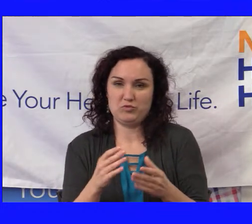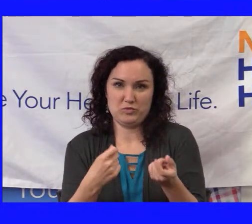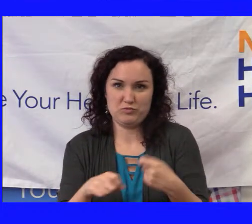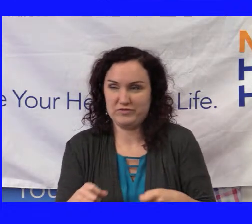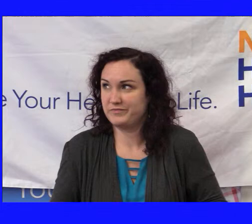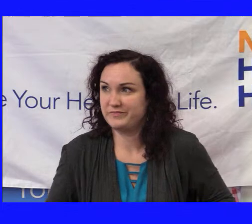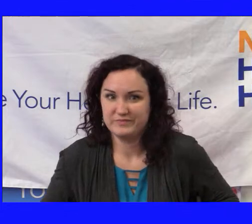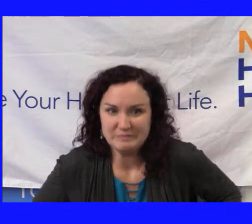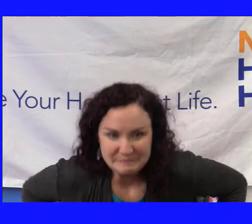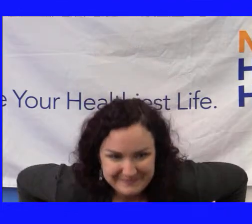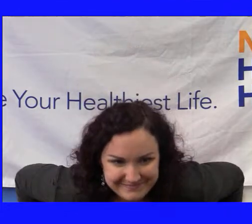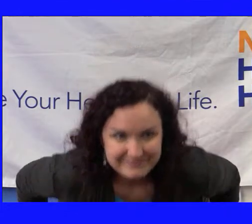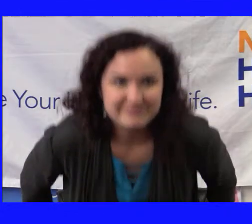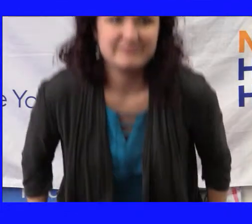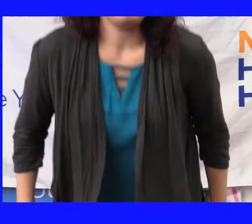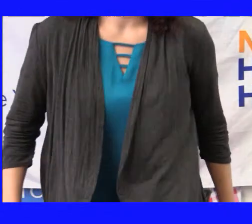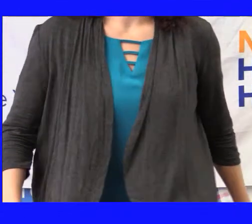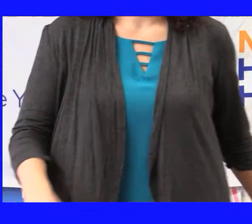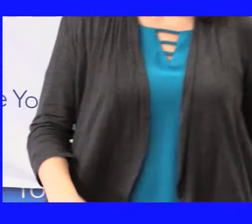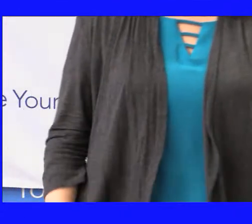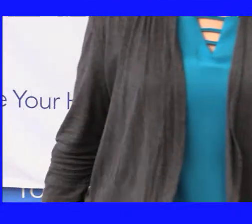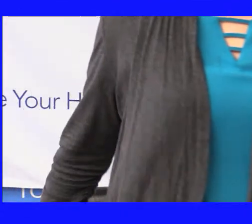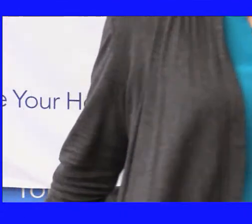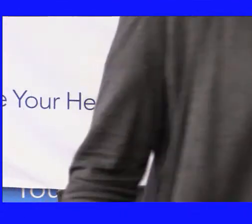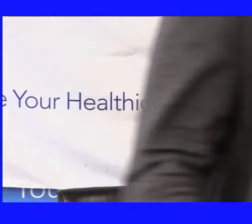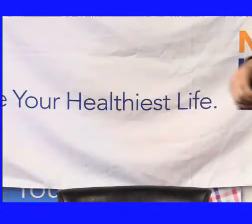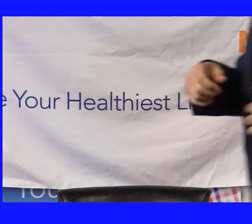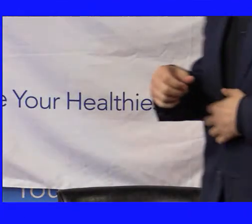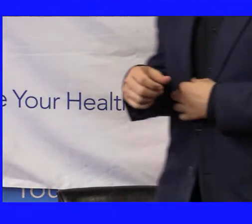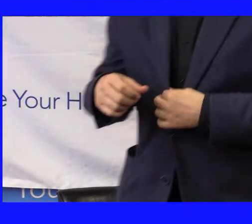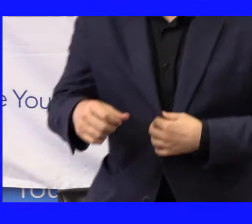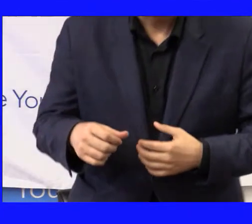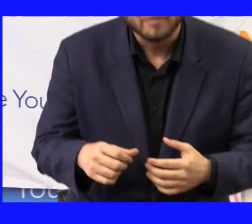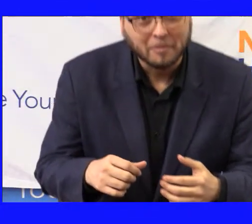Access? No, thank you, Fanny. Frida?